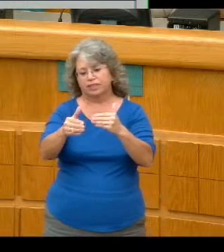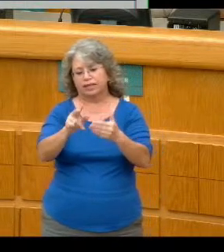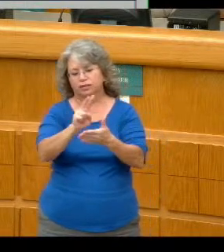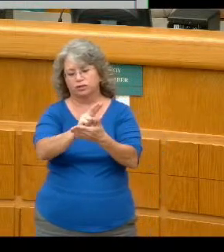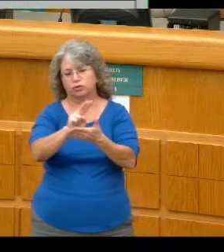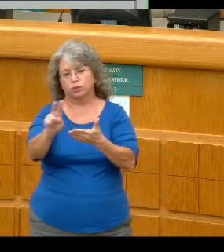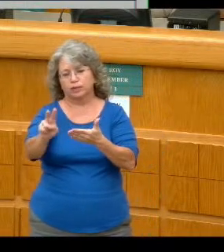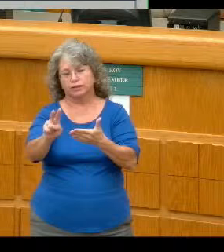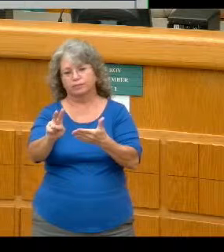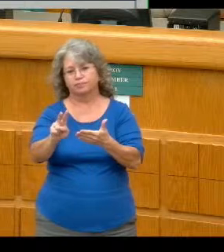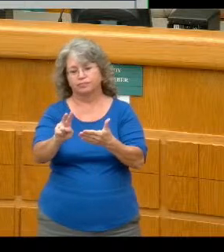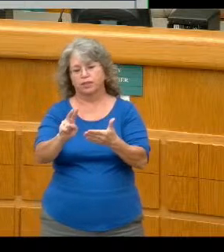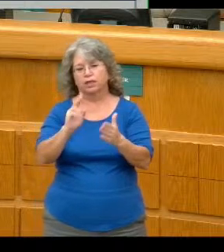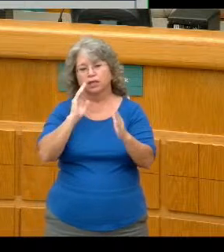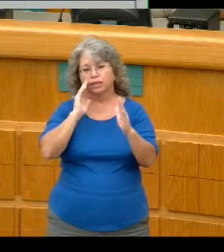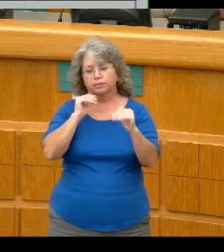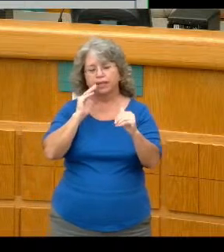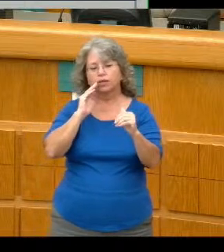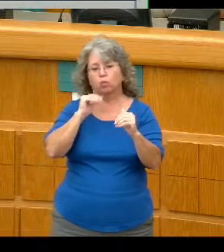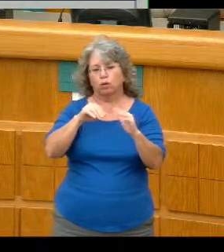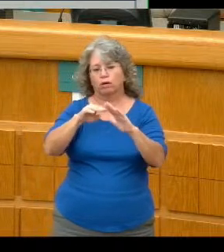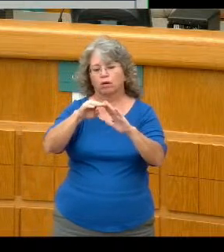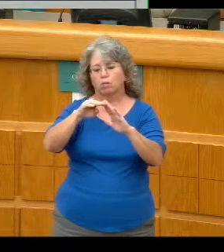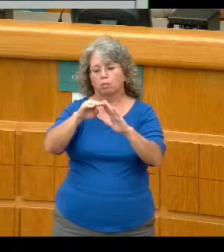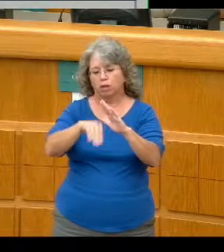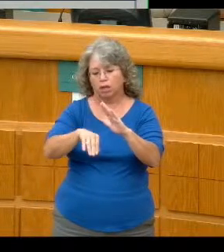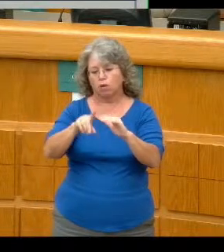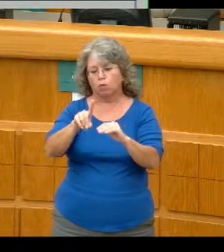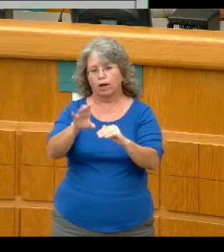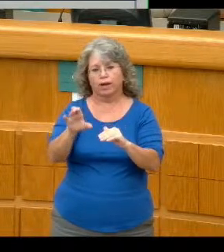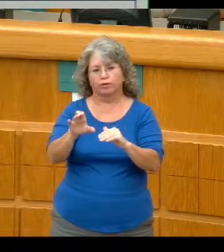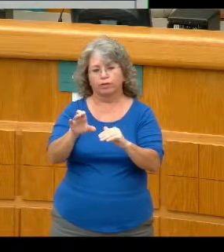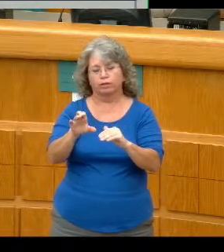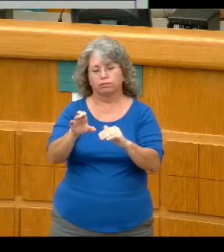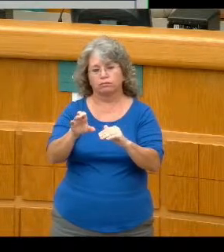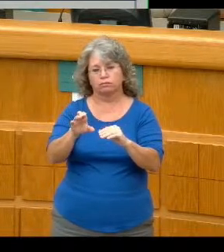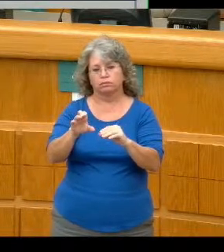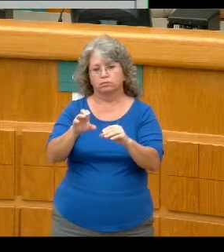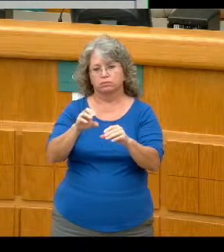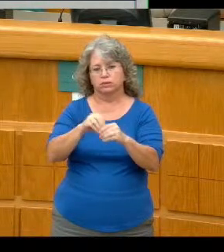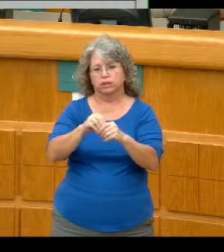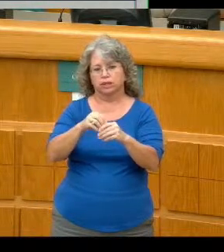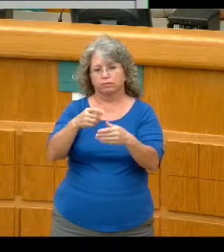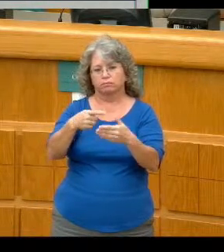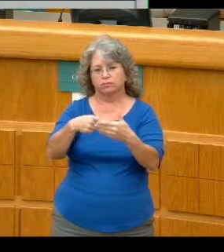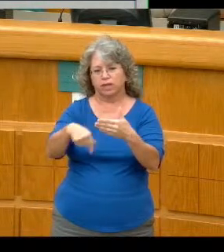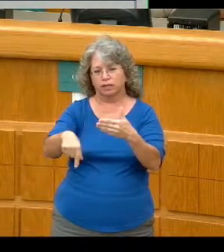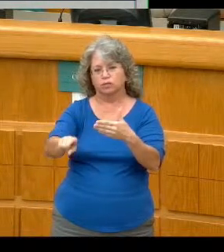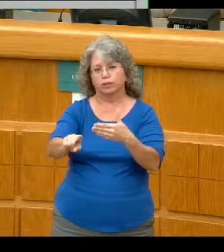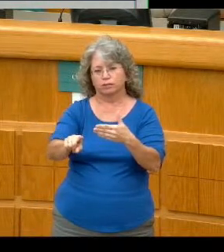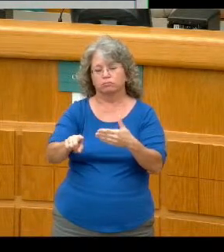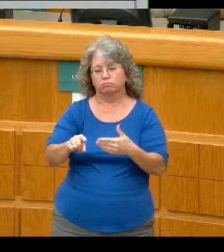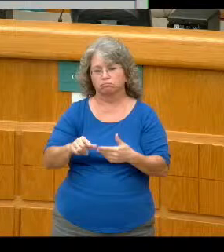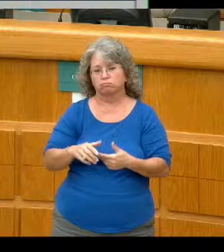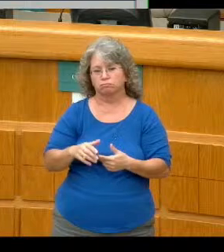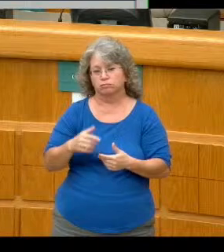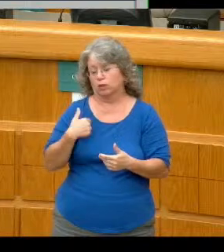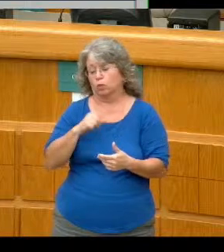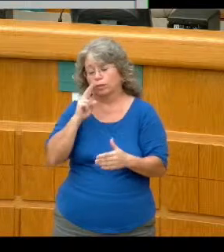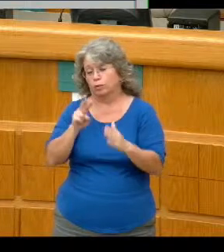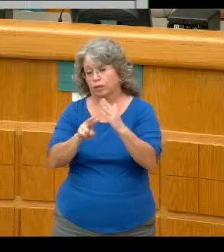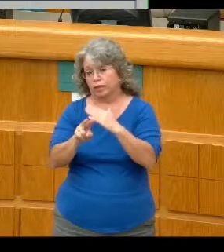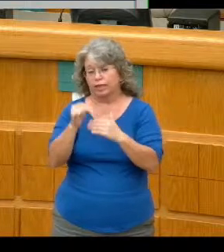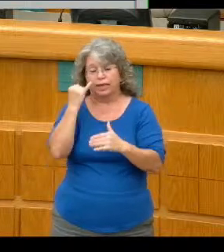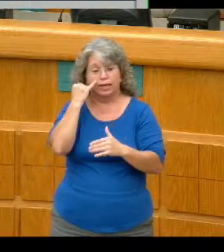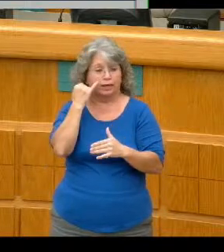weeks, and we expect that it's going to go below 100 within the next week, 100 people in the hospitals in the Coastal Bend